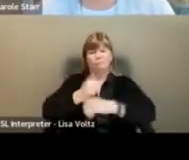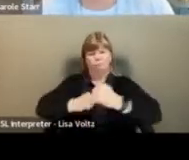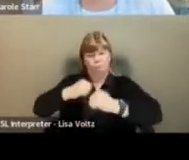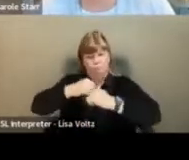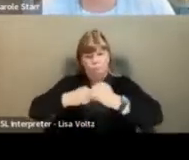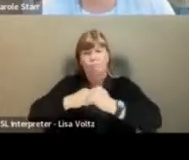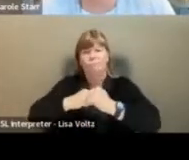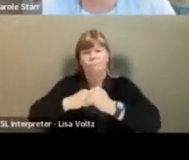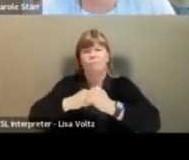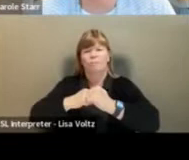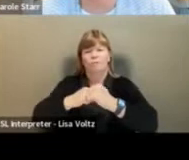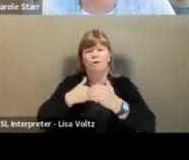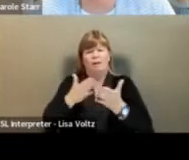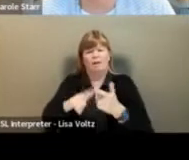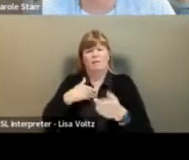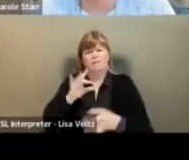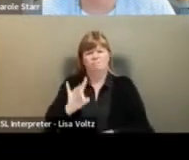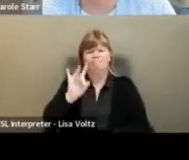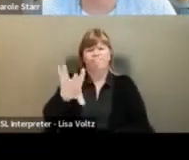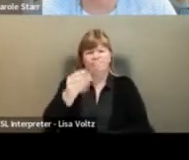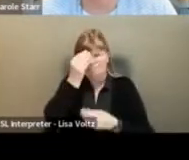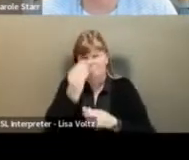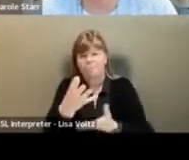let us offer those insights.